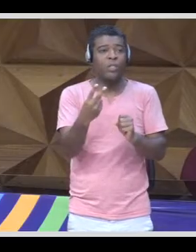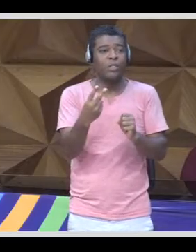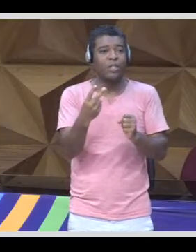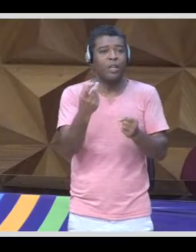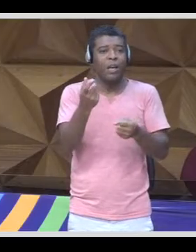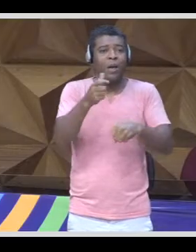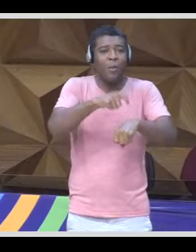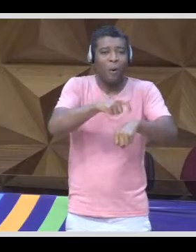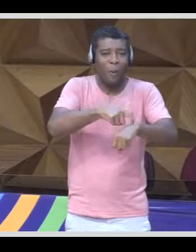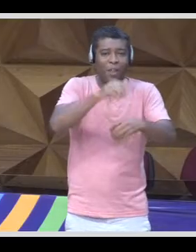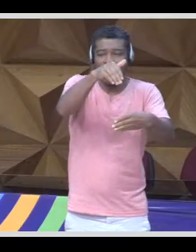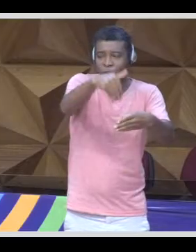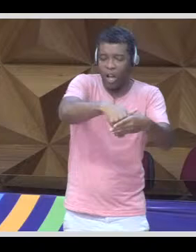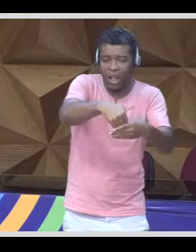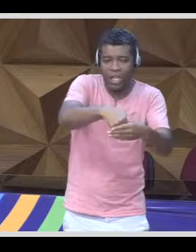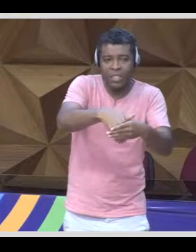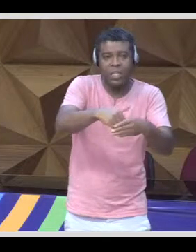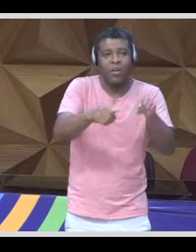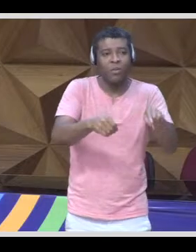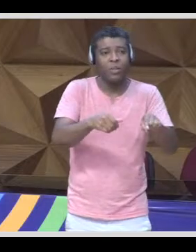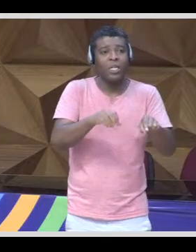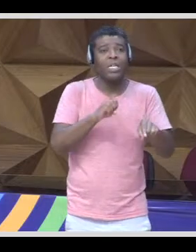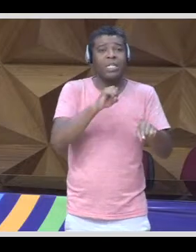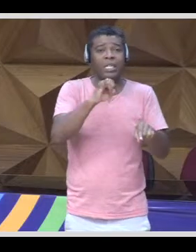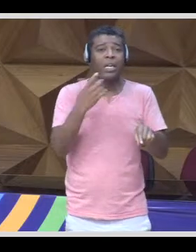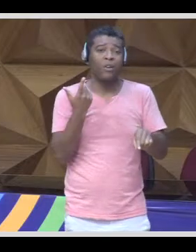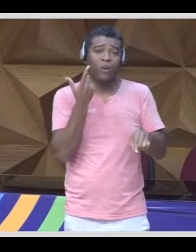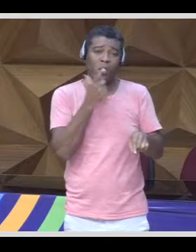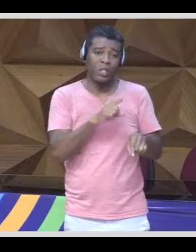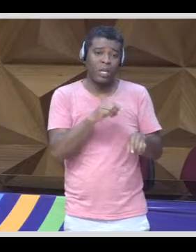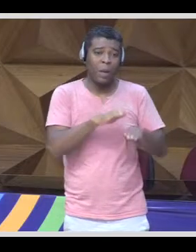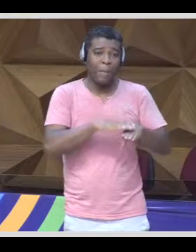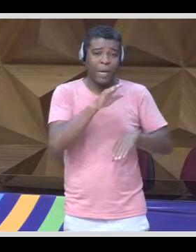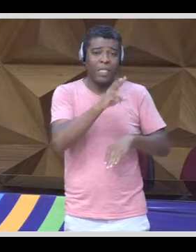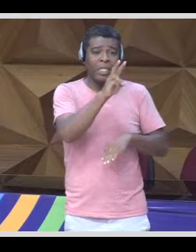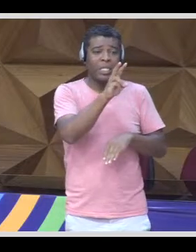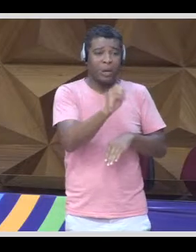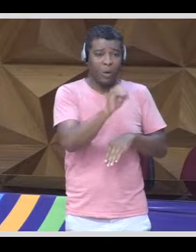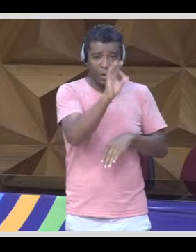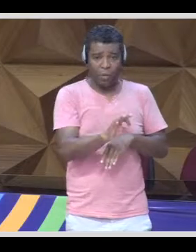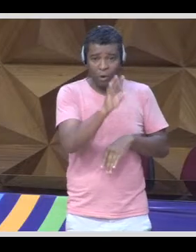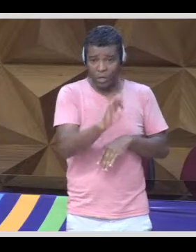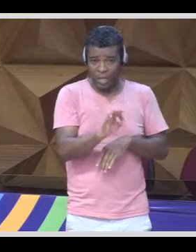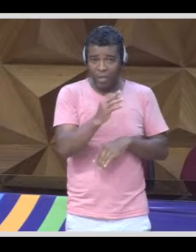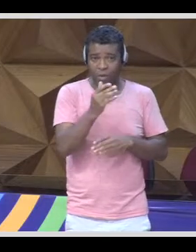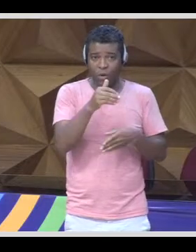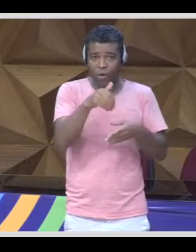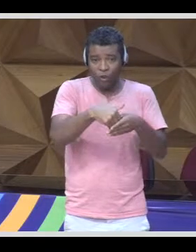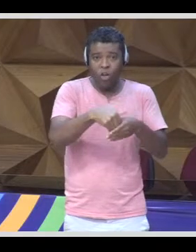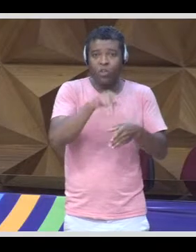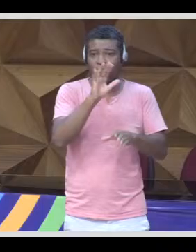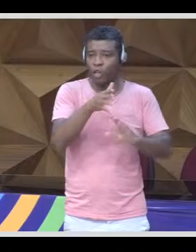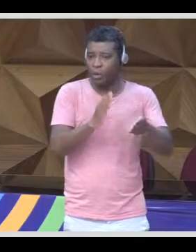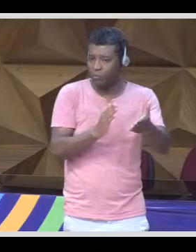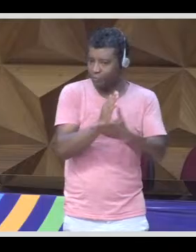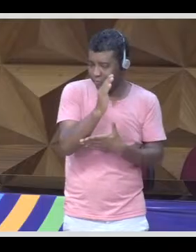he's elected. This was not the case. So we had a second round where when the 2 best-ranked